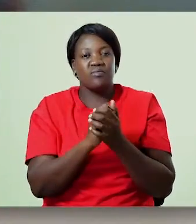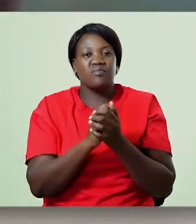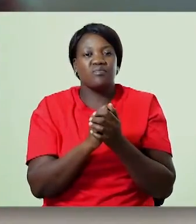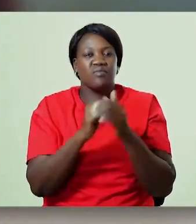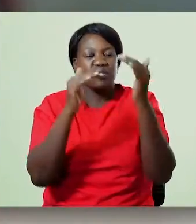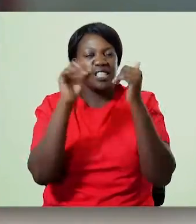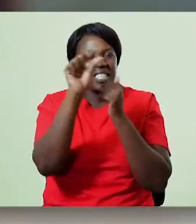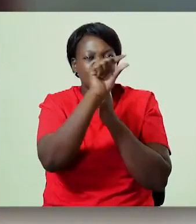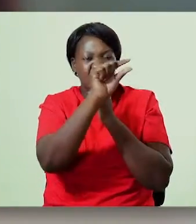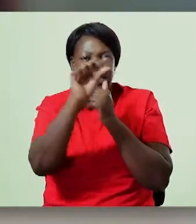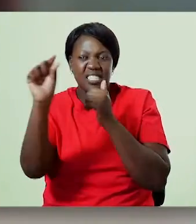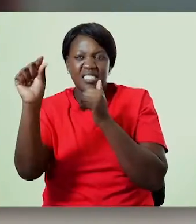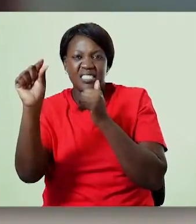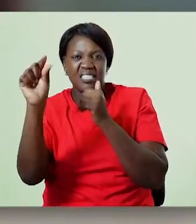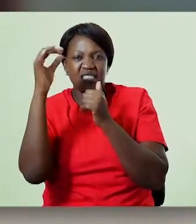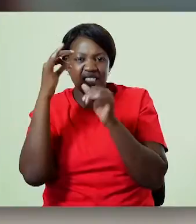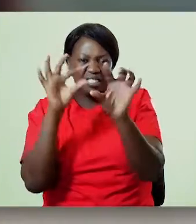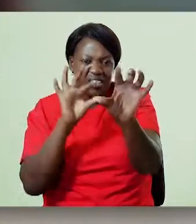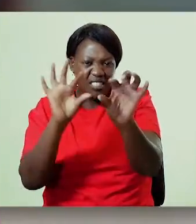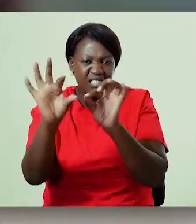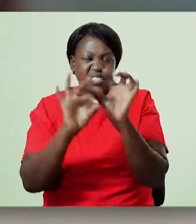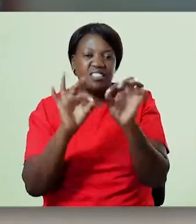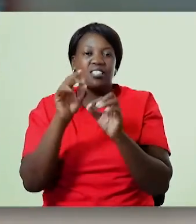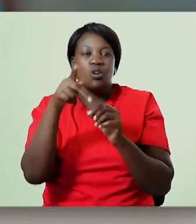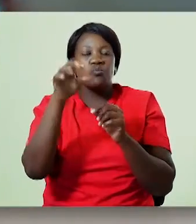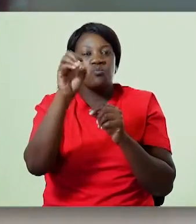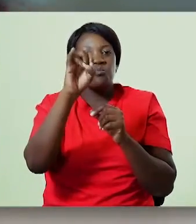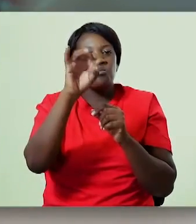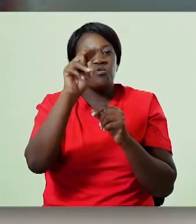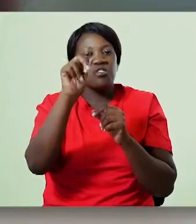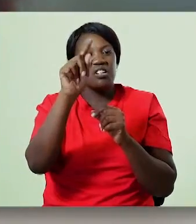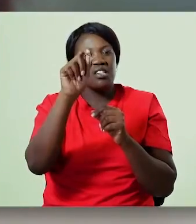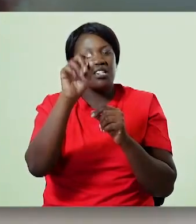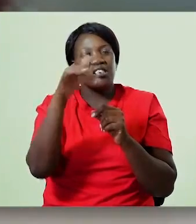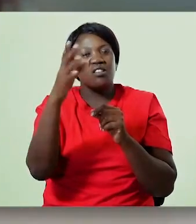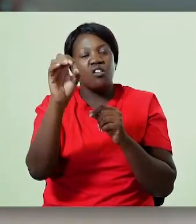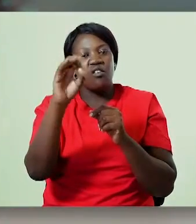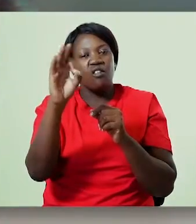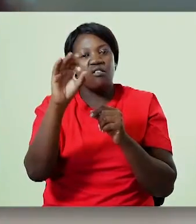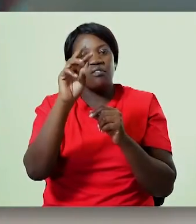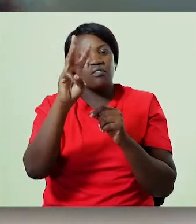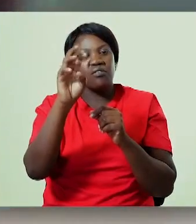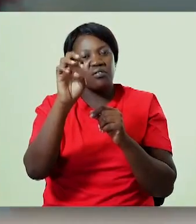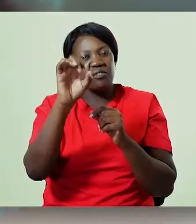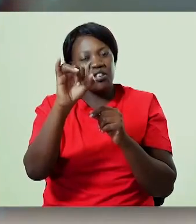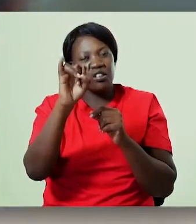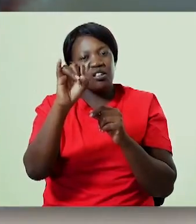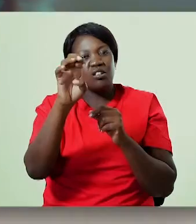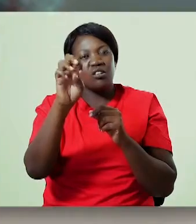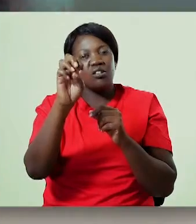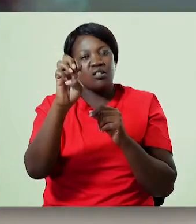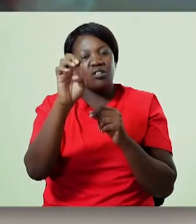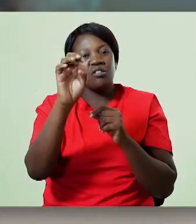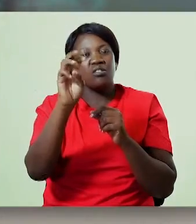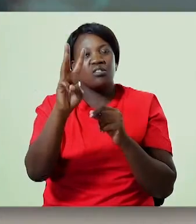following sentence, identify the point of view. The young boy knew that he was good at the sport and